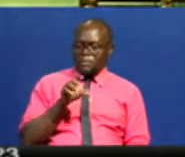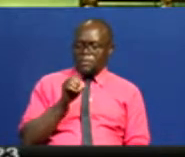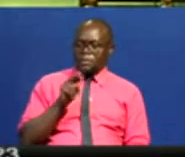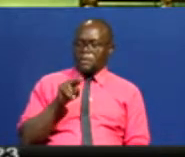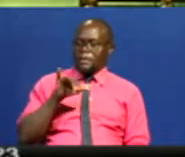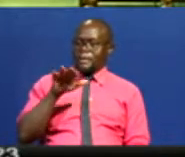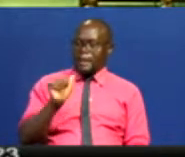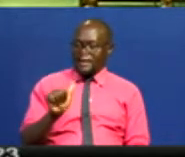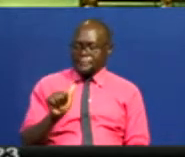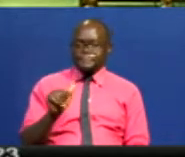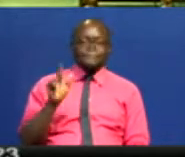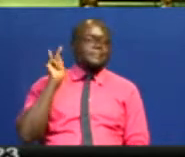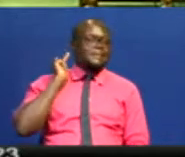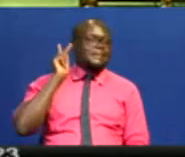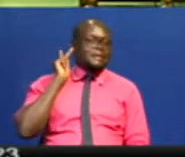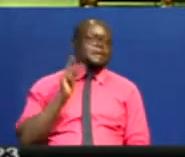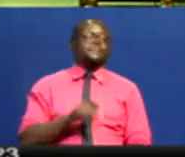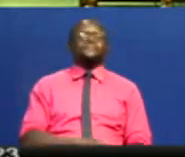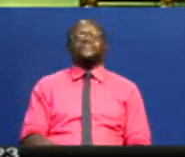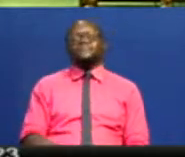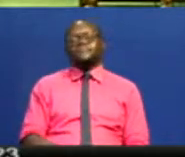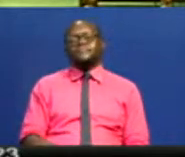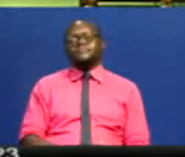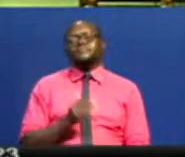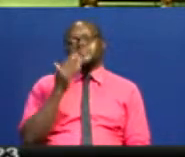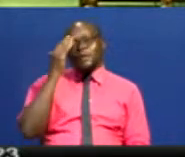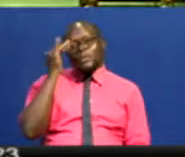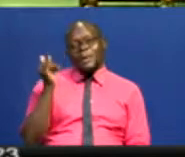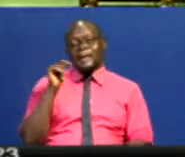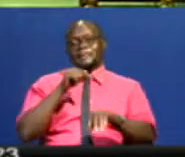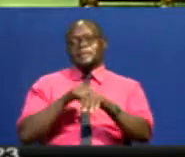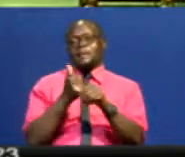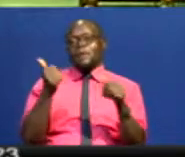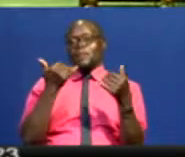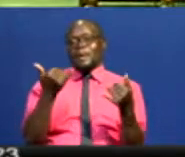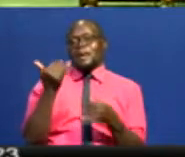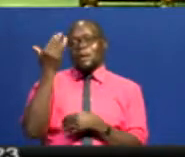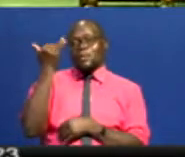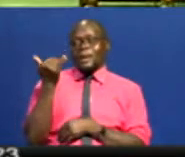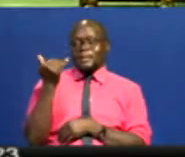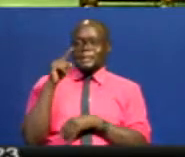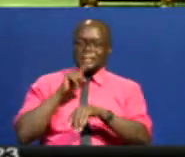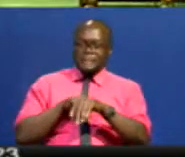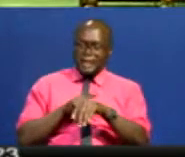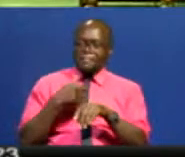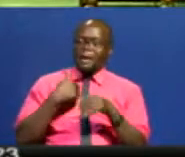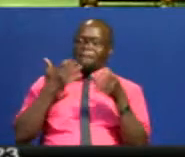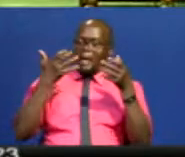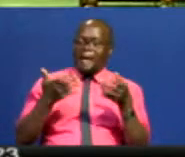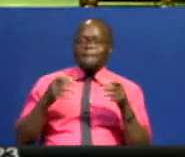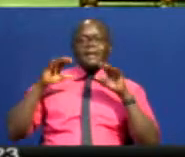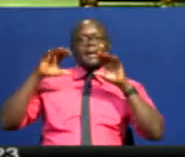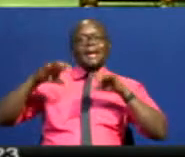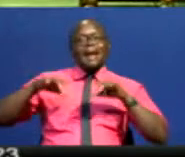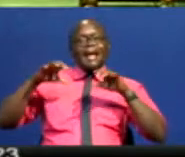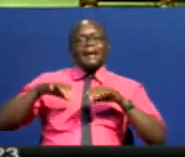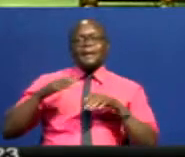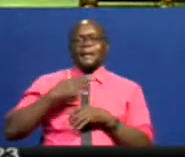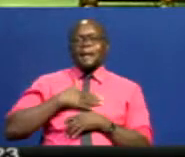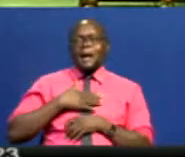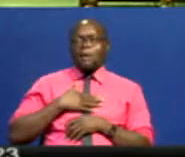Kisii. Why it has come timely, like now, Mr. Speaker, when there are these heavy rains,